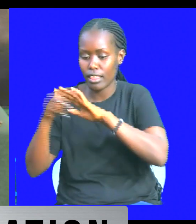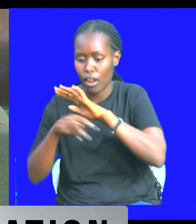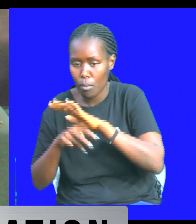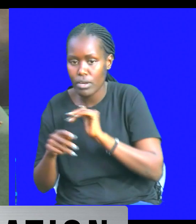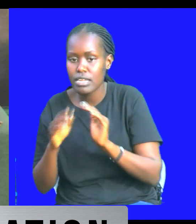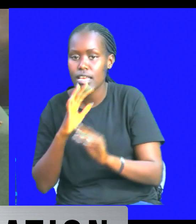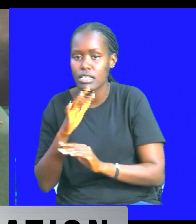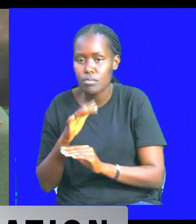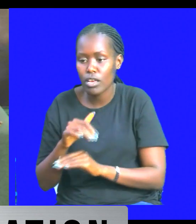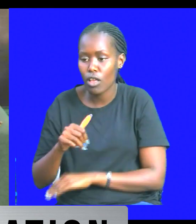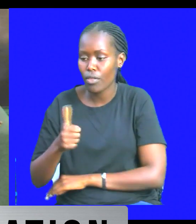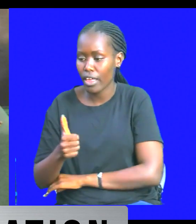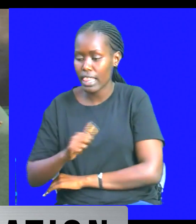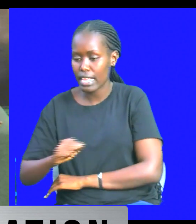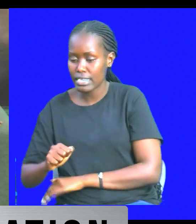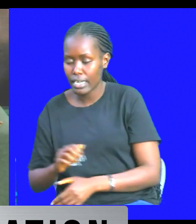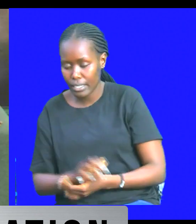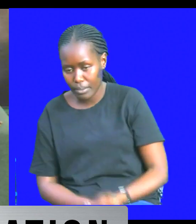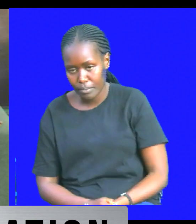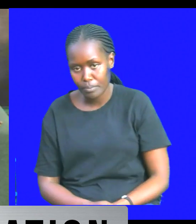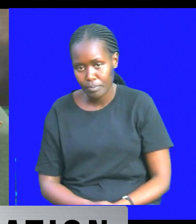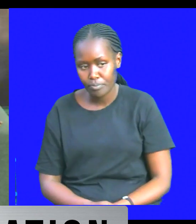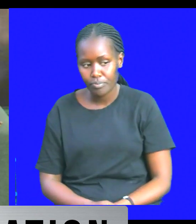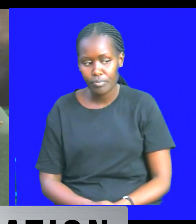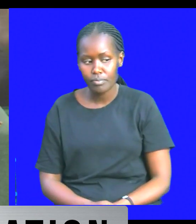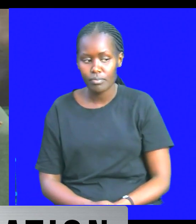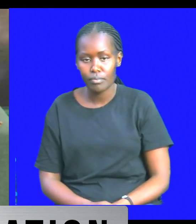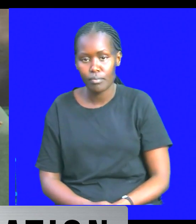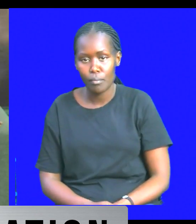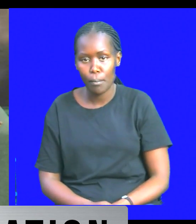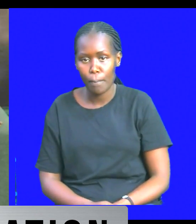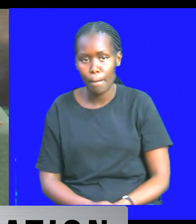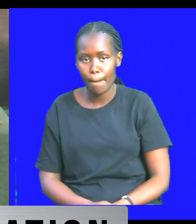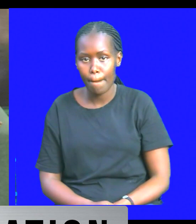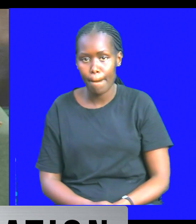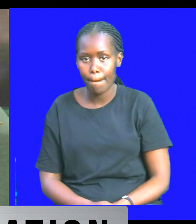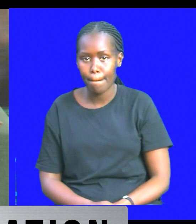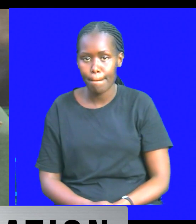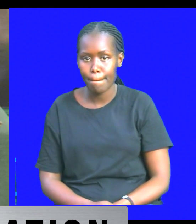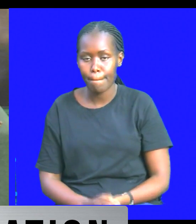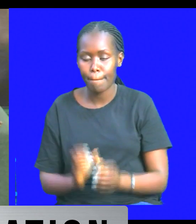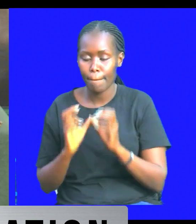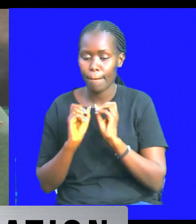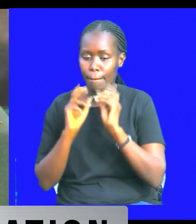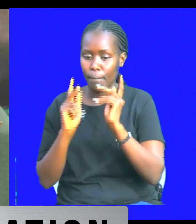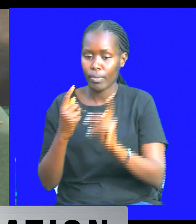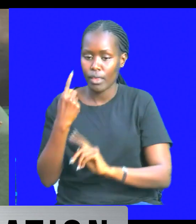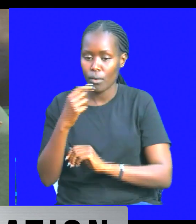far. Right. And then, okay,